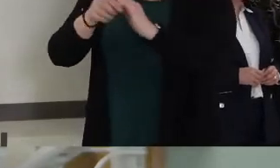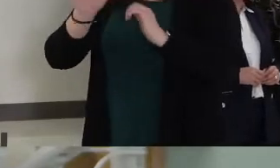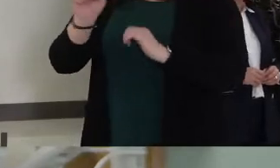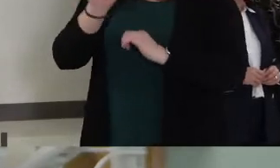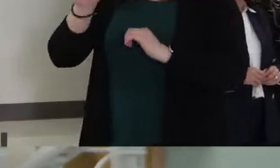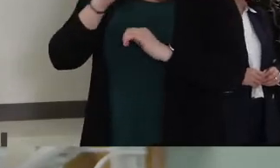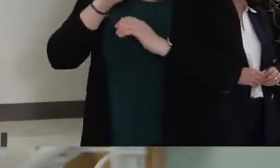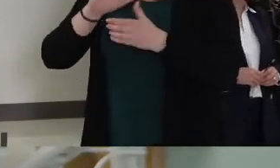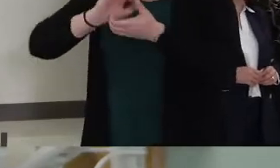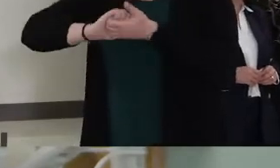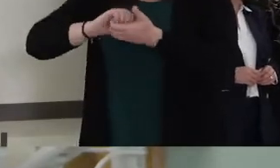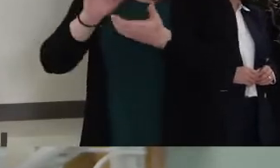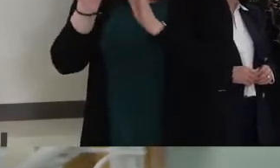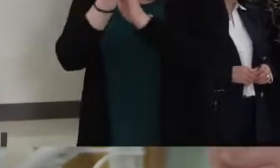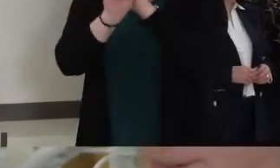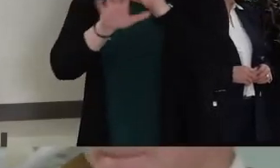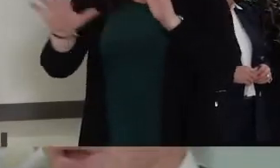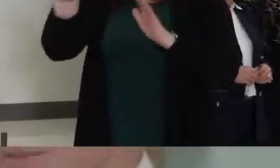help us get there.